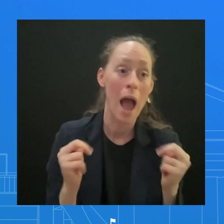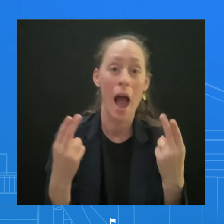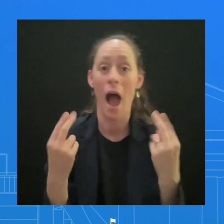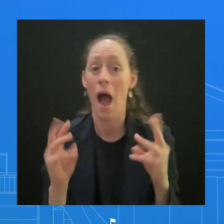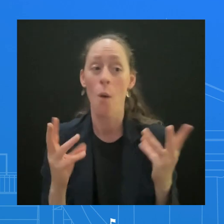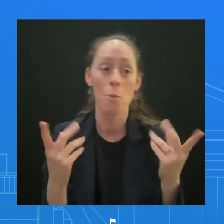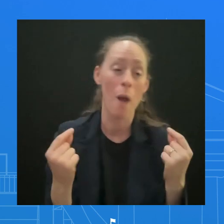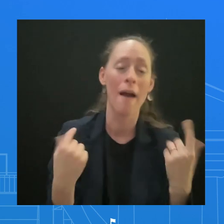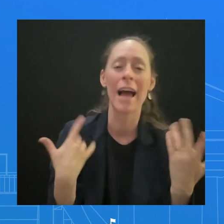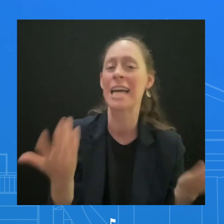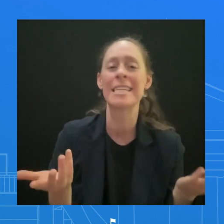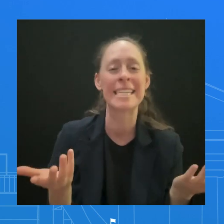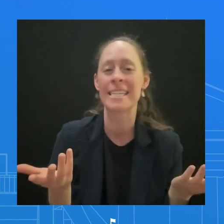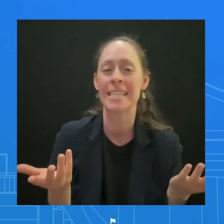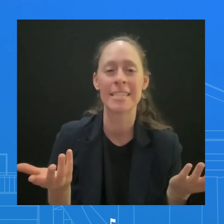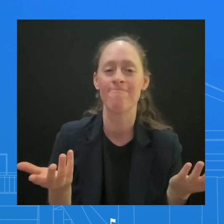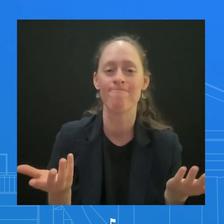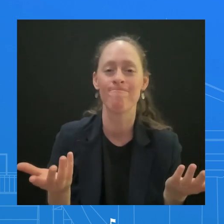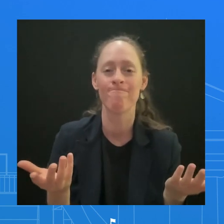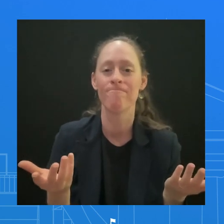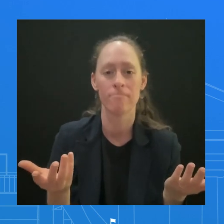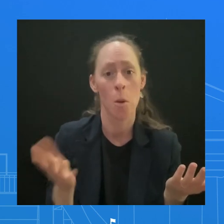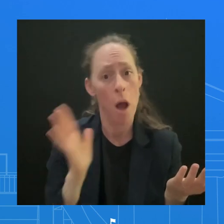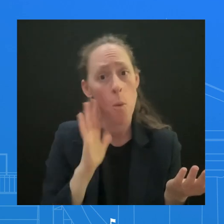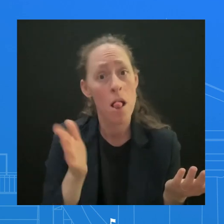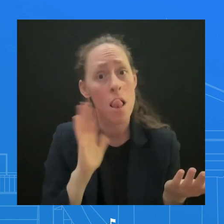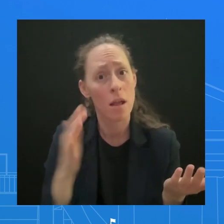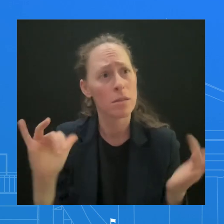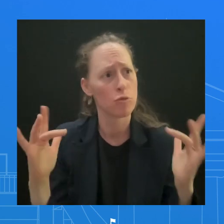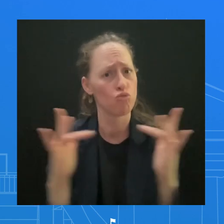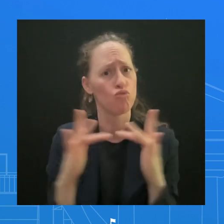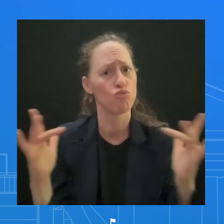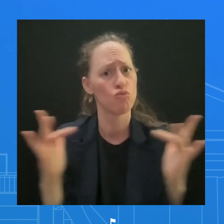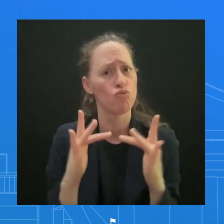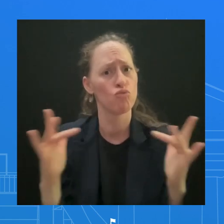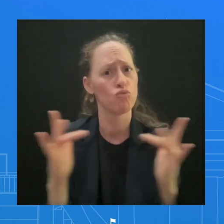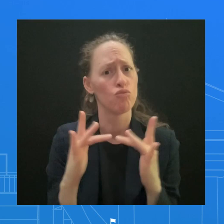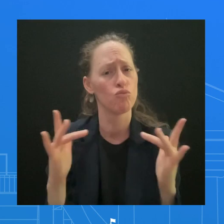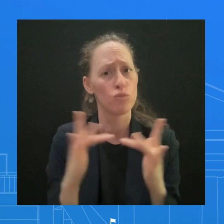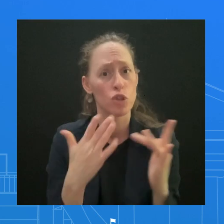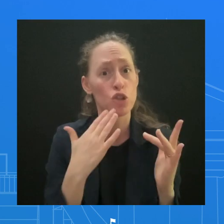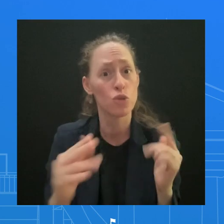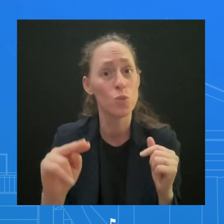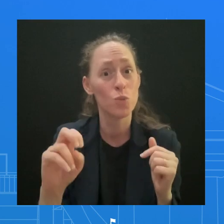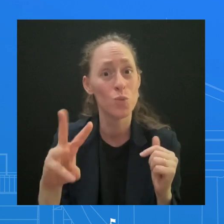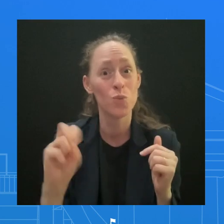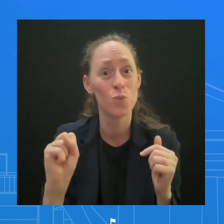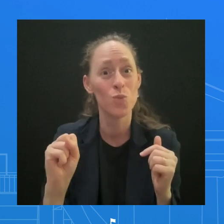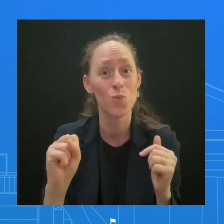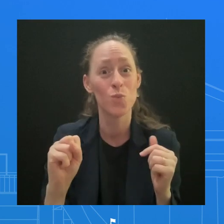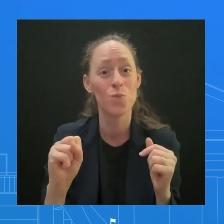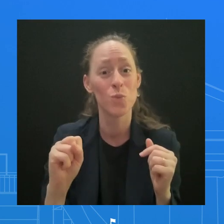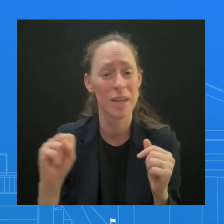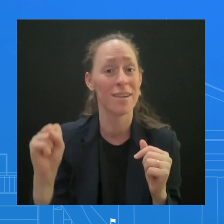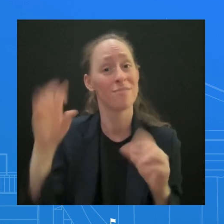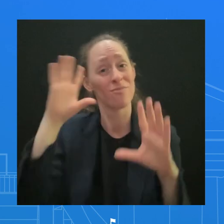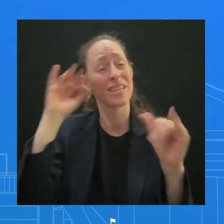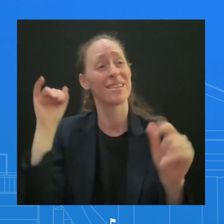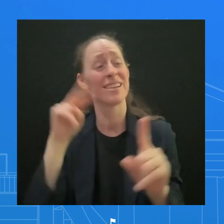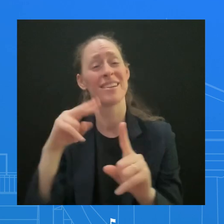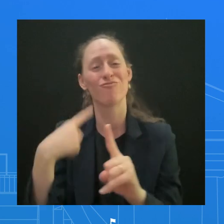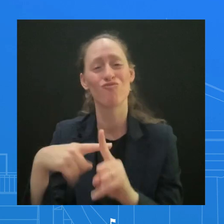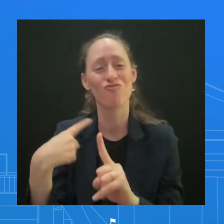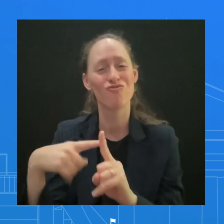talking is a good thing. And again, the president remains optimistic. Thanks, Karine. John, in light of